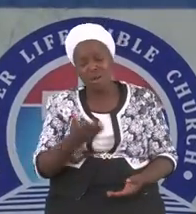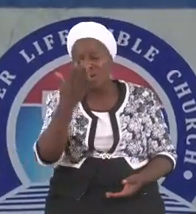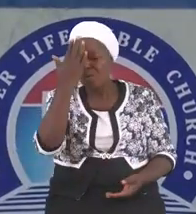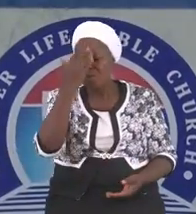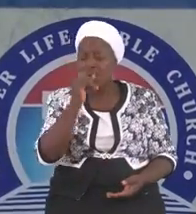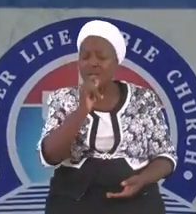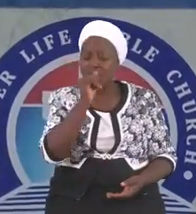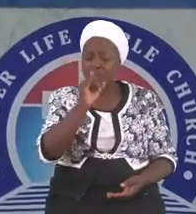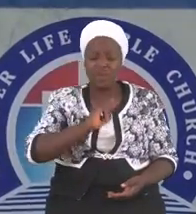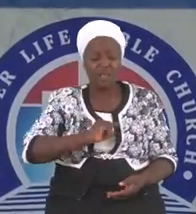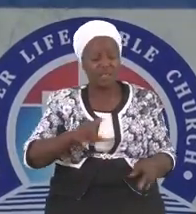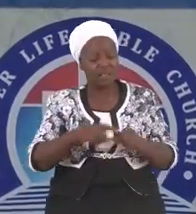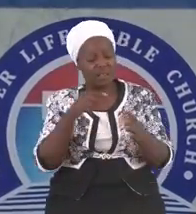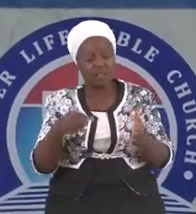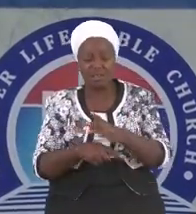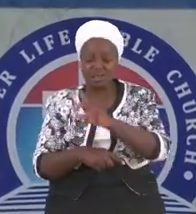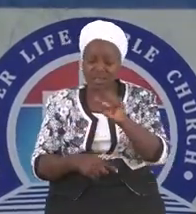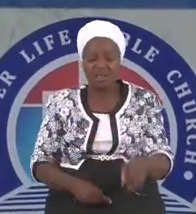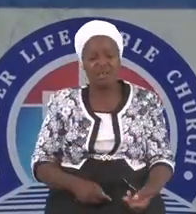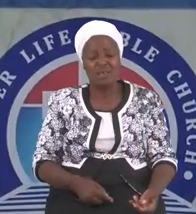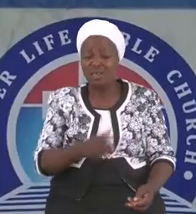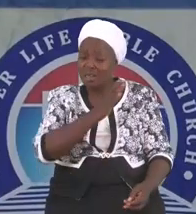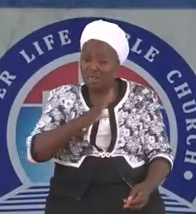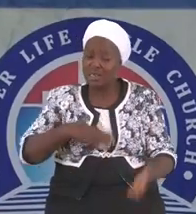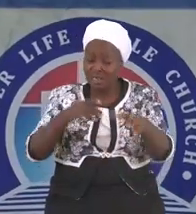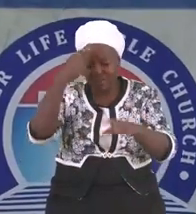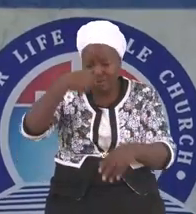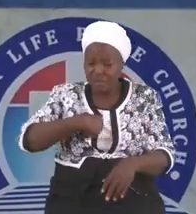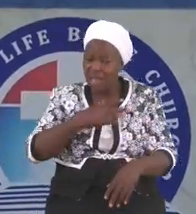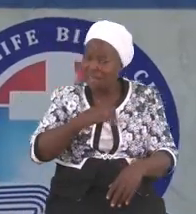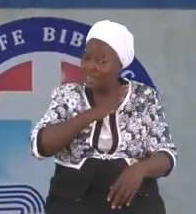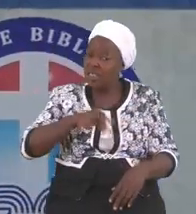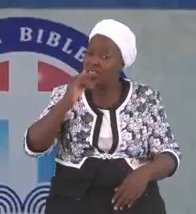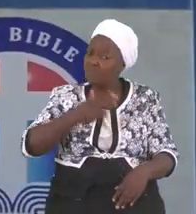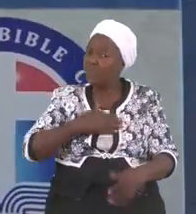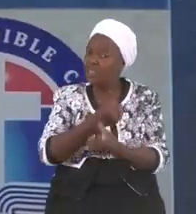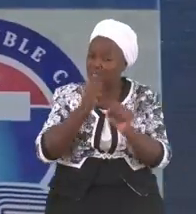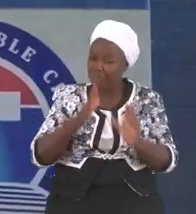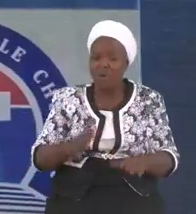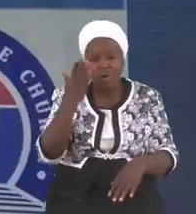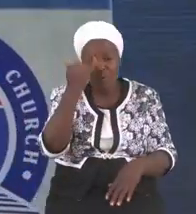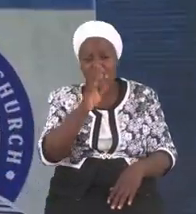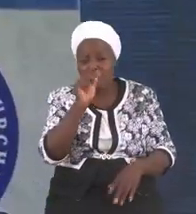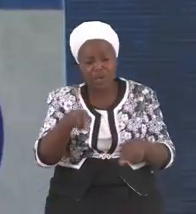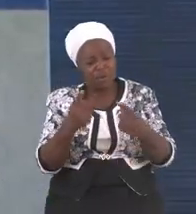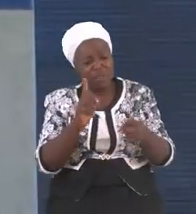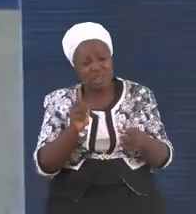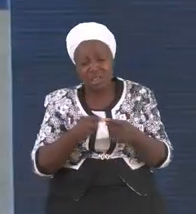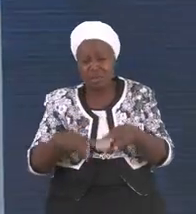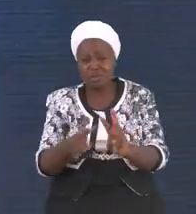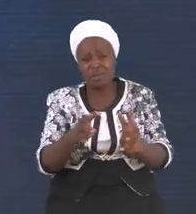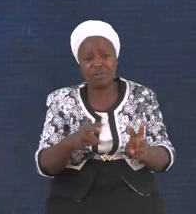for me, and Christ is my Savior. Why am I going that direction? You are so sorry, you